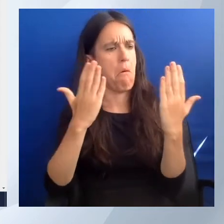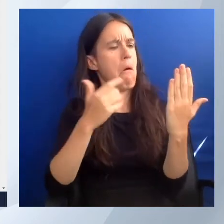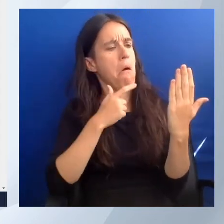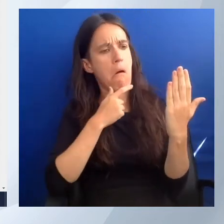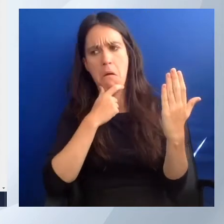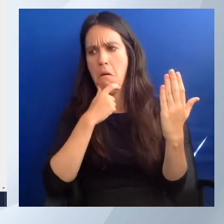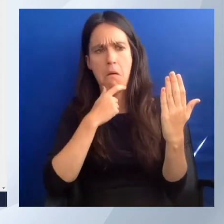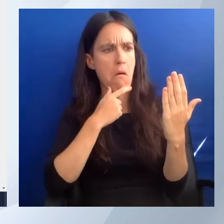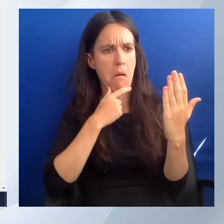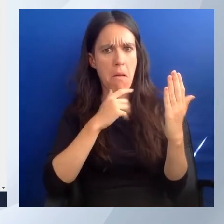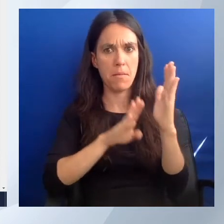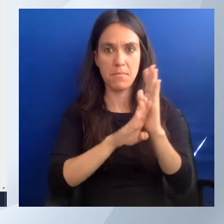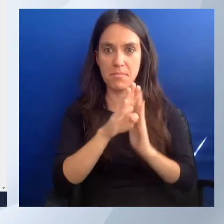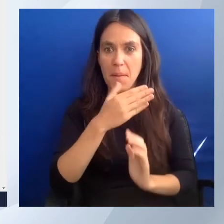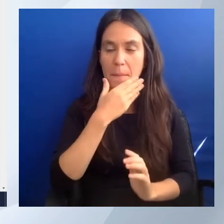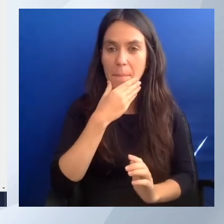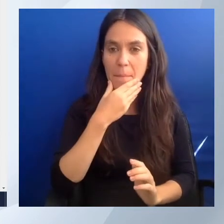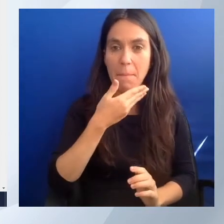of what I did here?